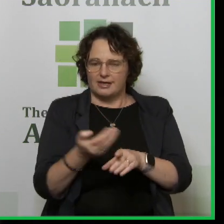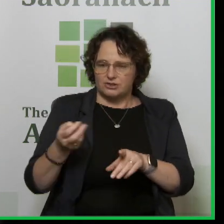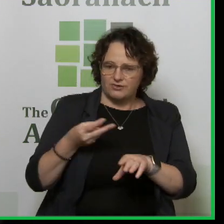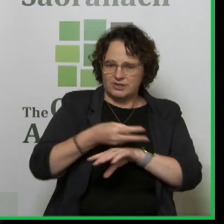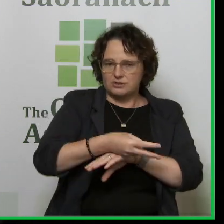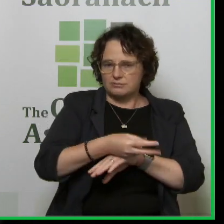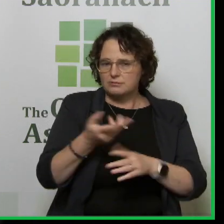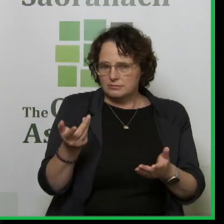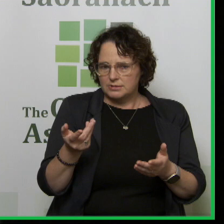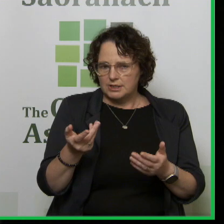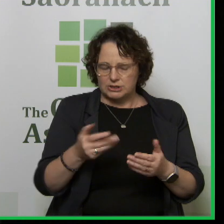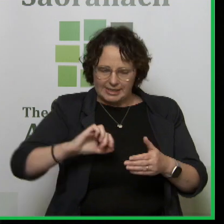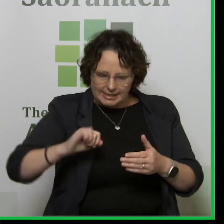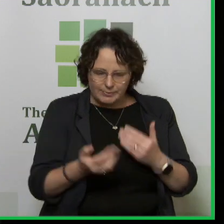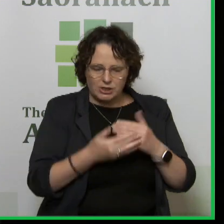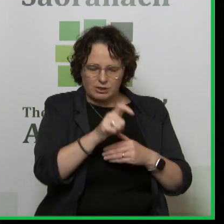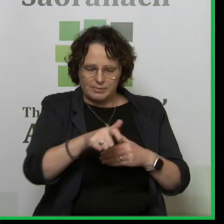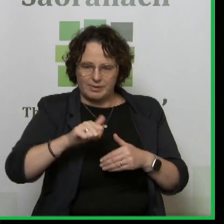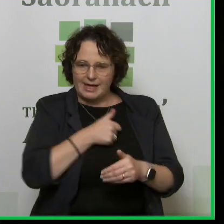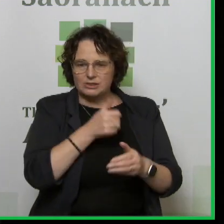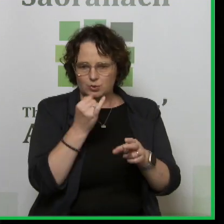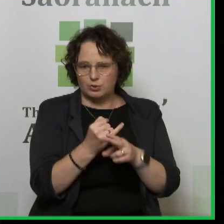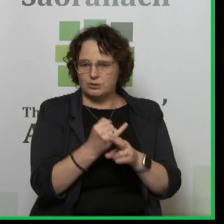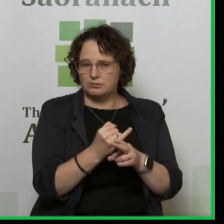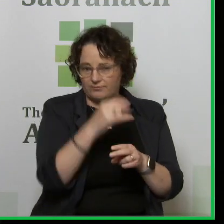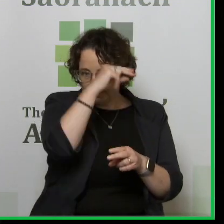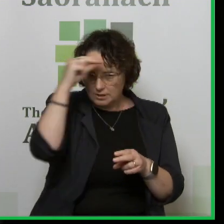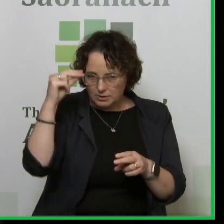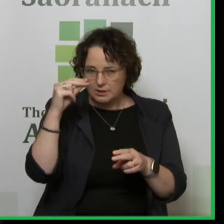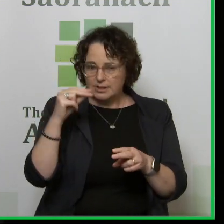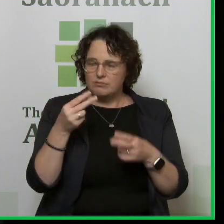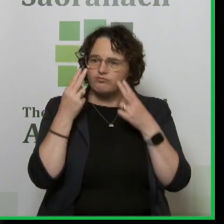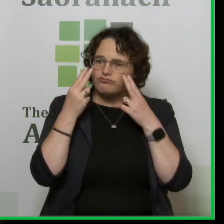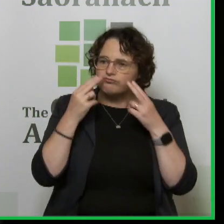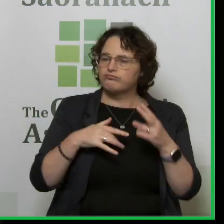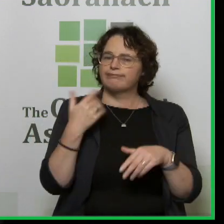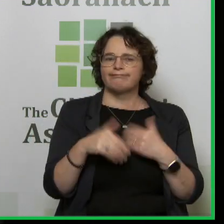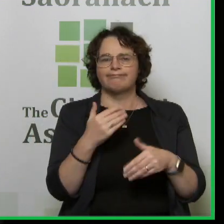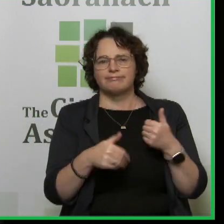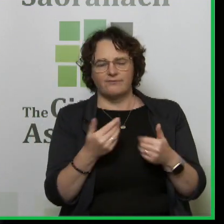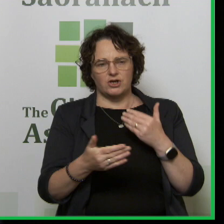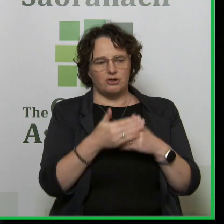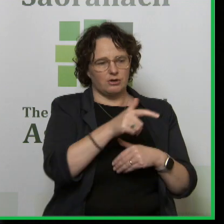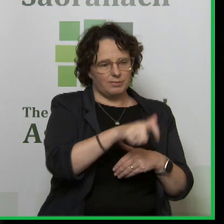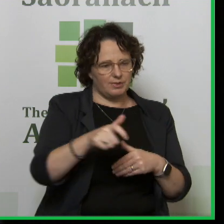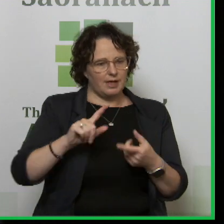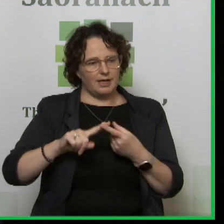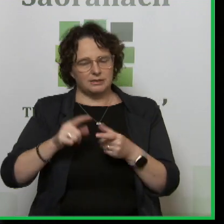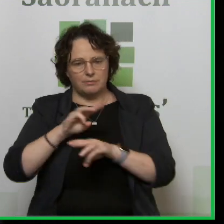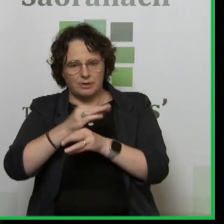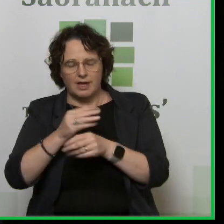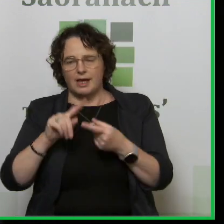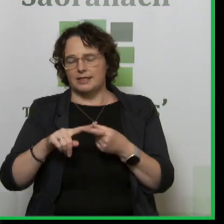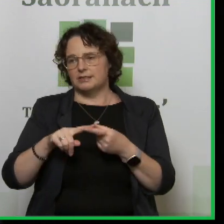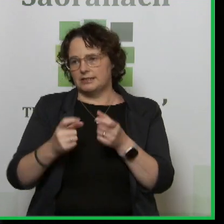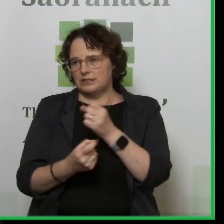well, we need to retain young people in schools. We need to have, normative life experiences for young people and parents. And obviously issues like